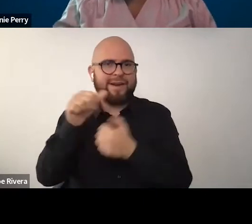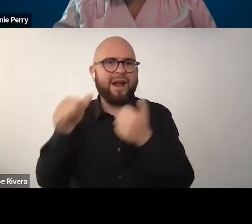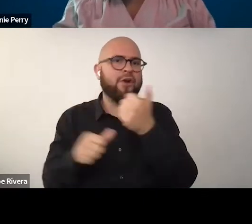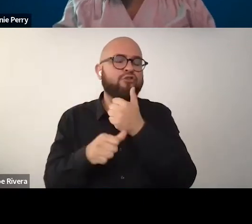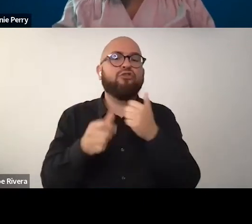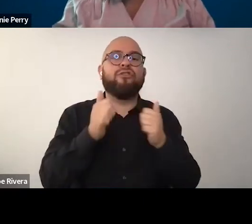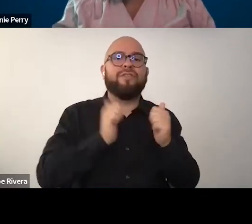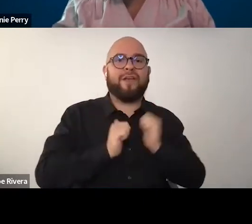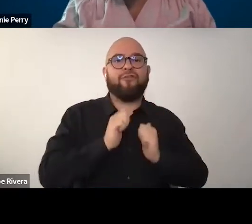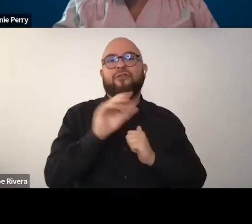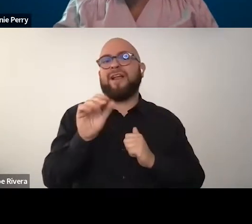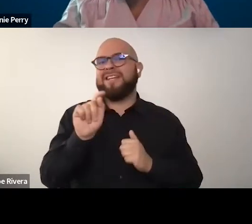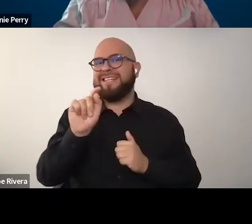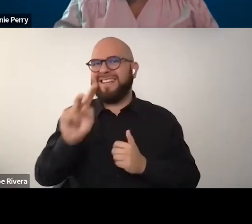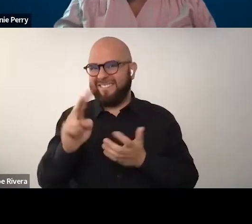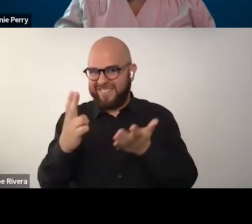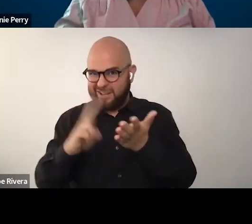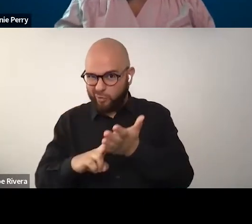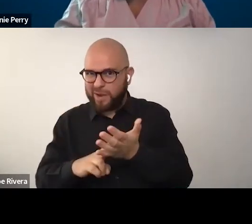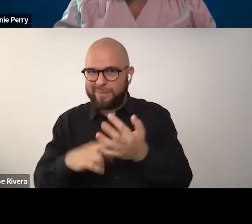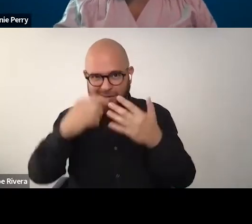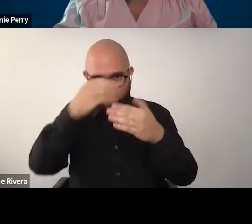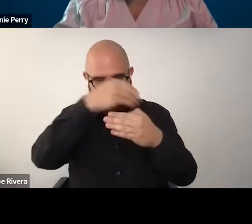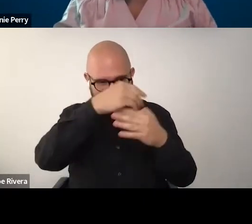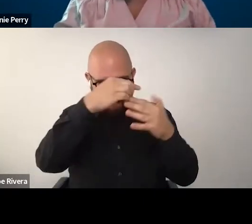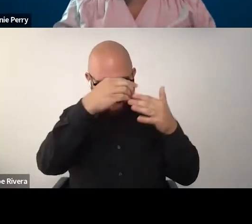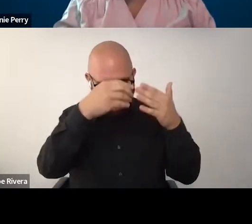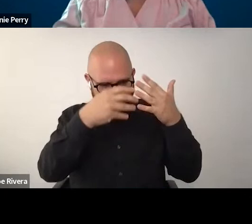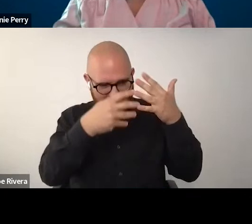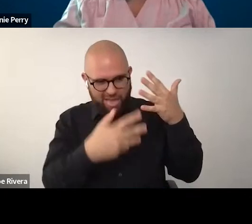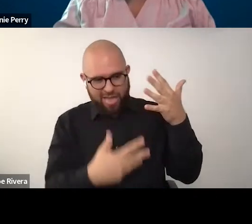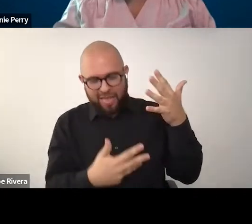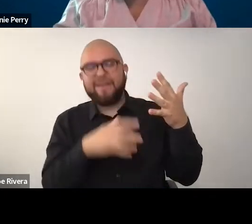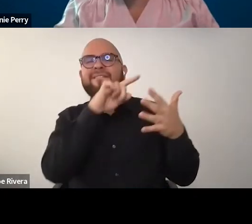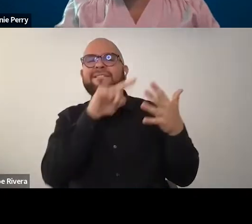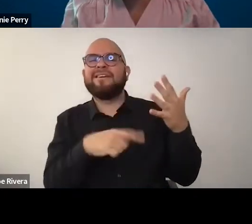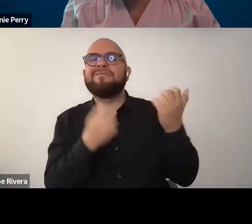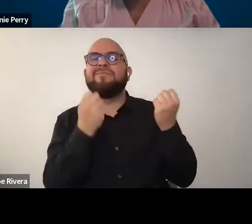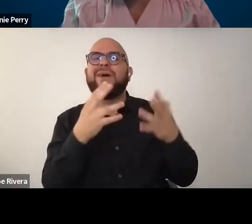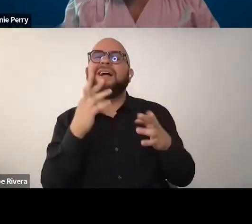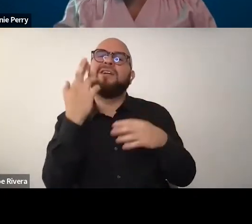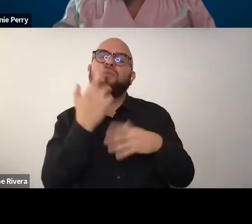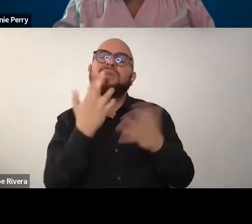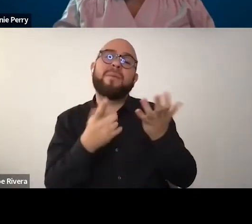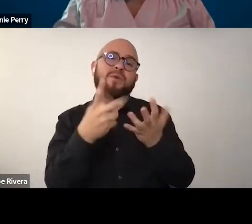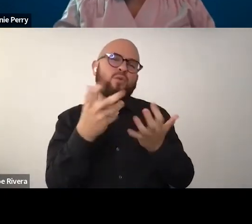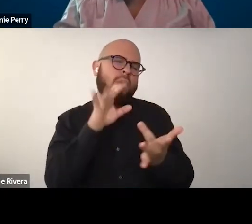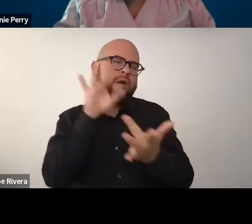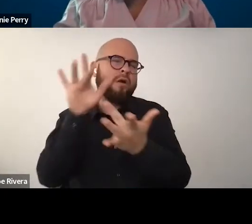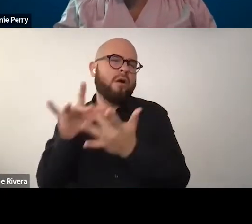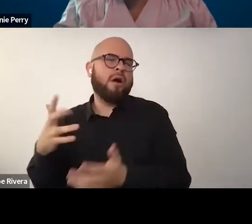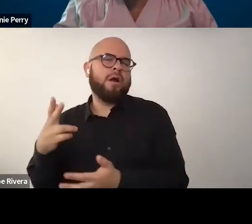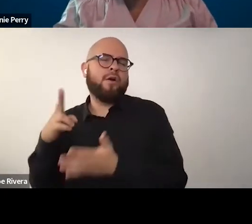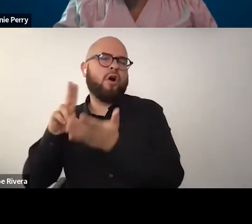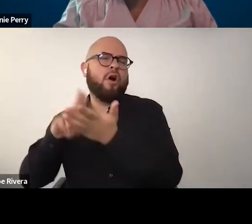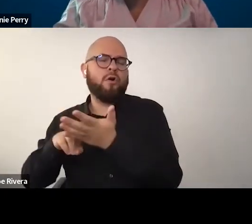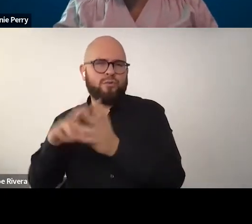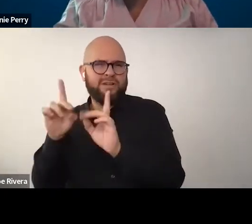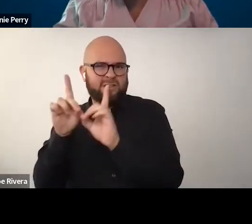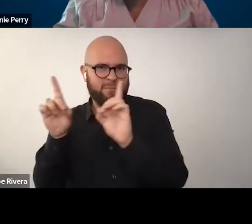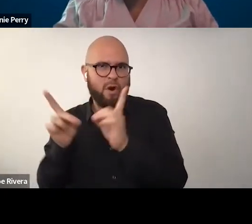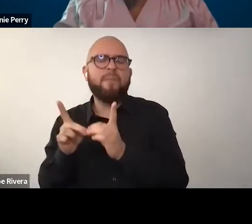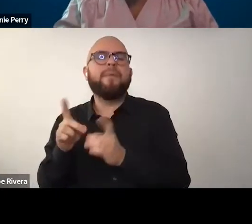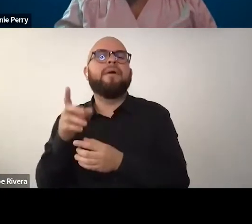agreement. These are some of the many reasons why you would want to contact the contracts department and fill out a claim inquiry form.